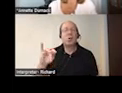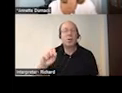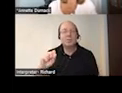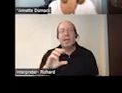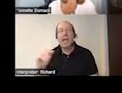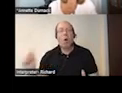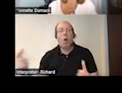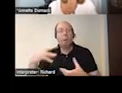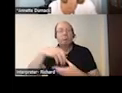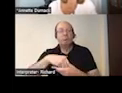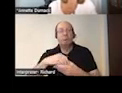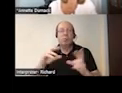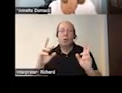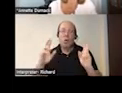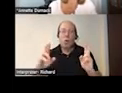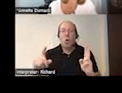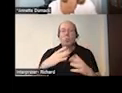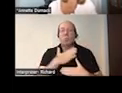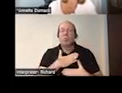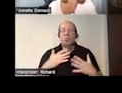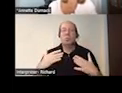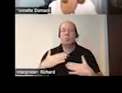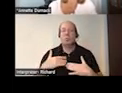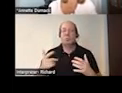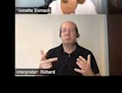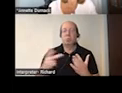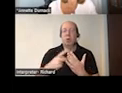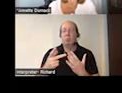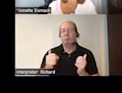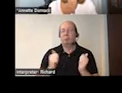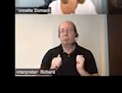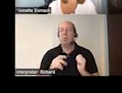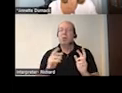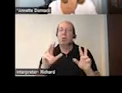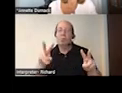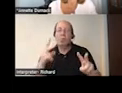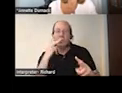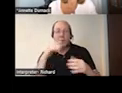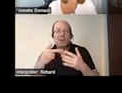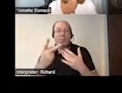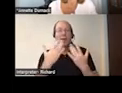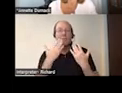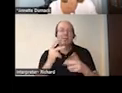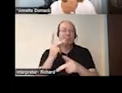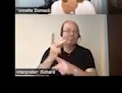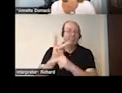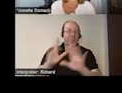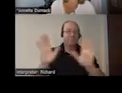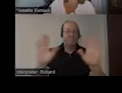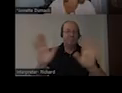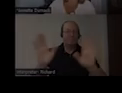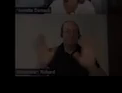that attended today. We hope that you enjoyed the program and look forward to seeing you at our next program. So thank you, everyone, and have a great day.